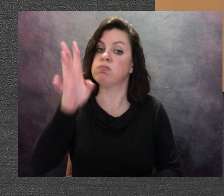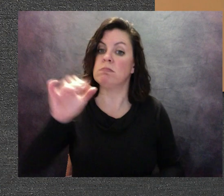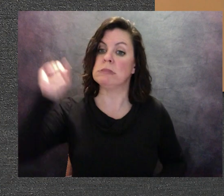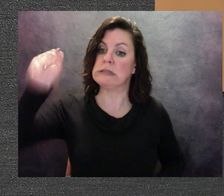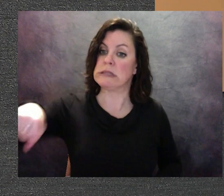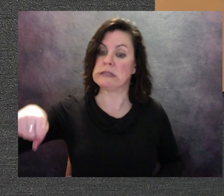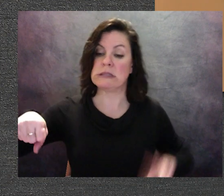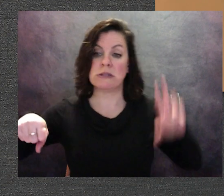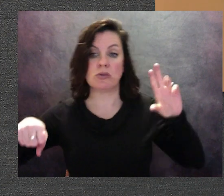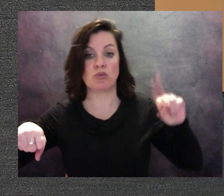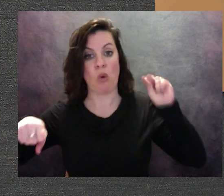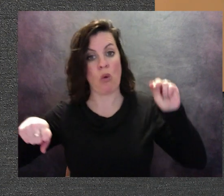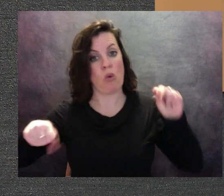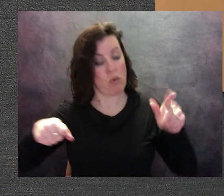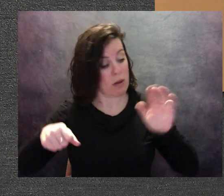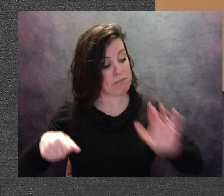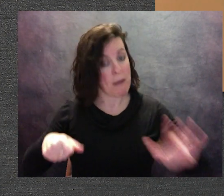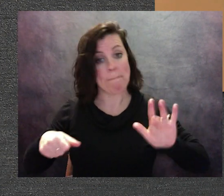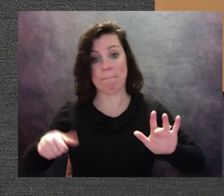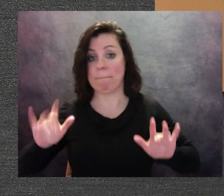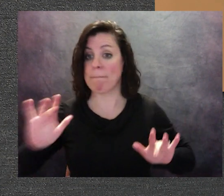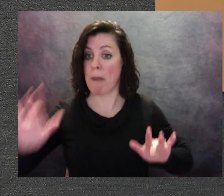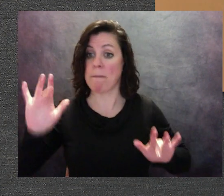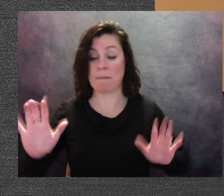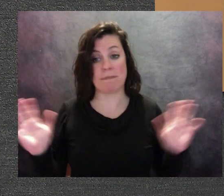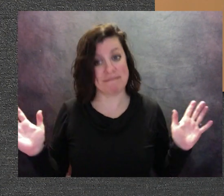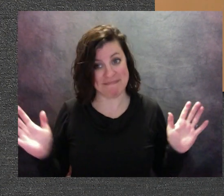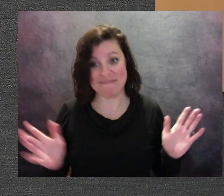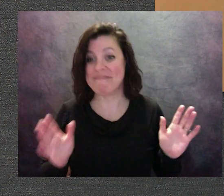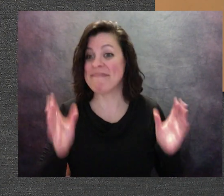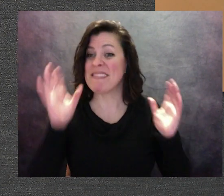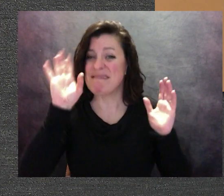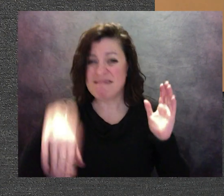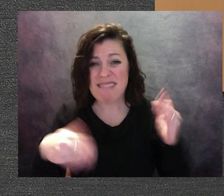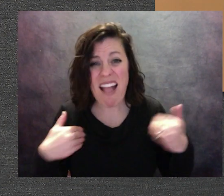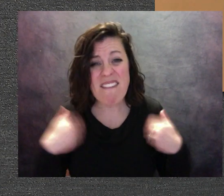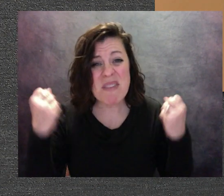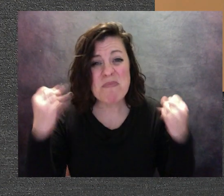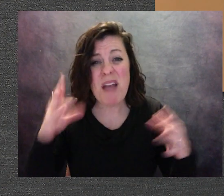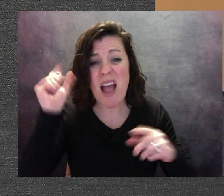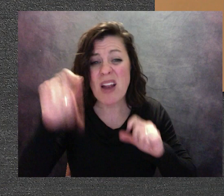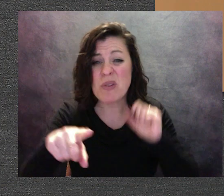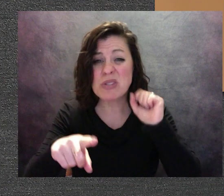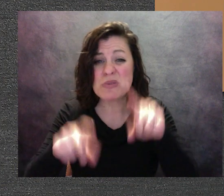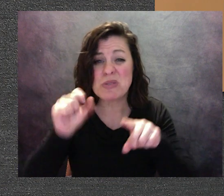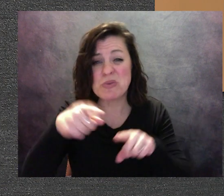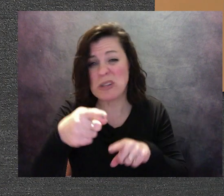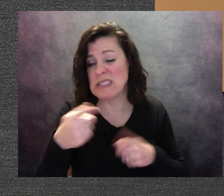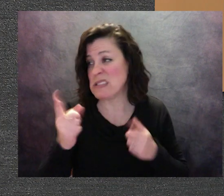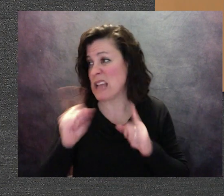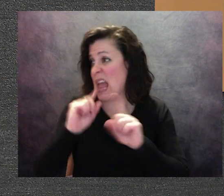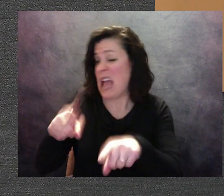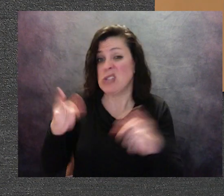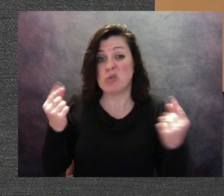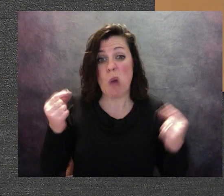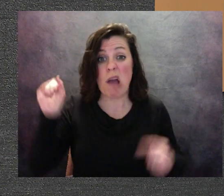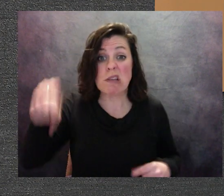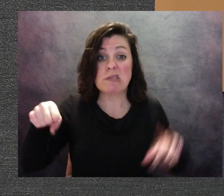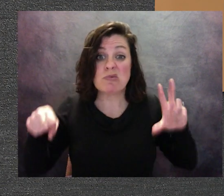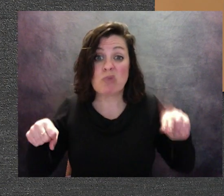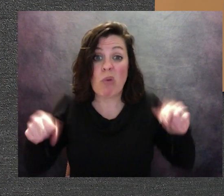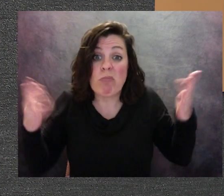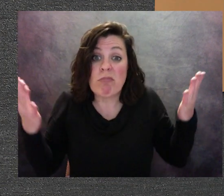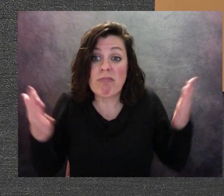That's perfect to have them together because there's a lot of questions that you can answer yes or no,